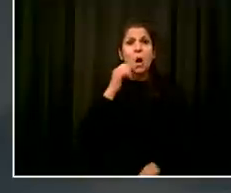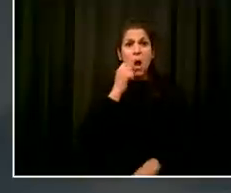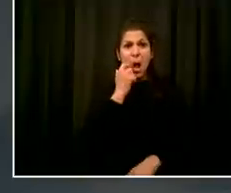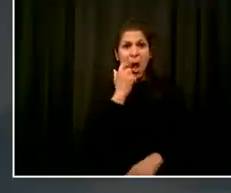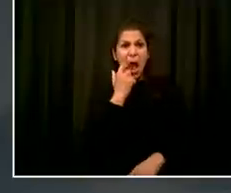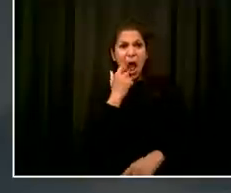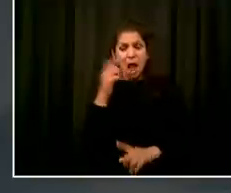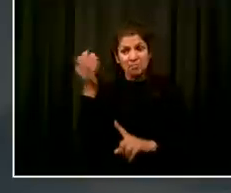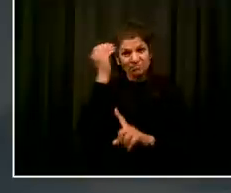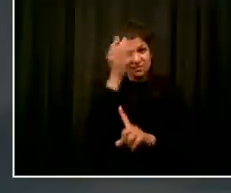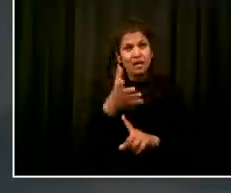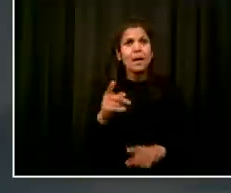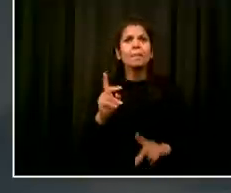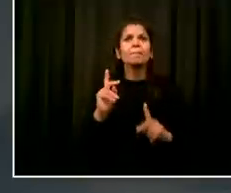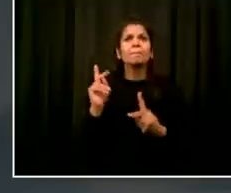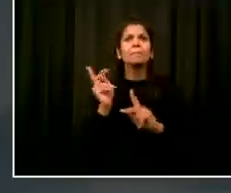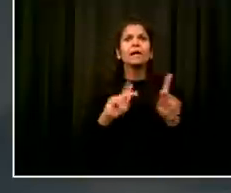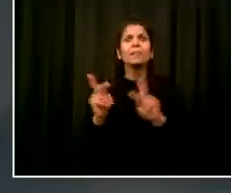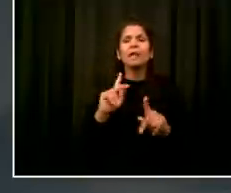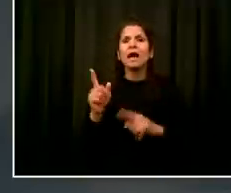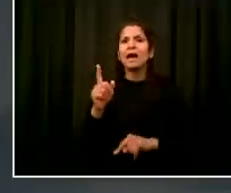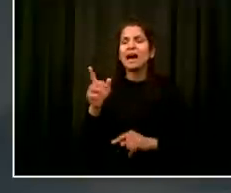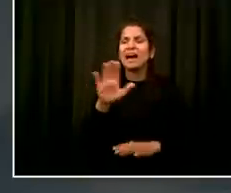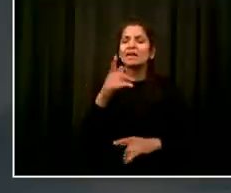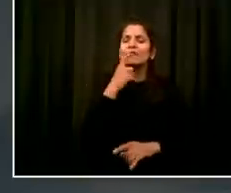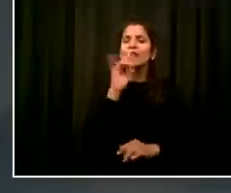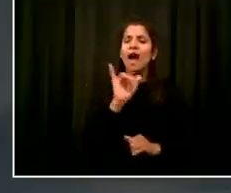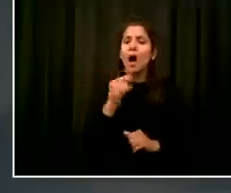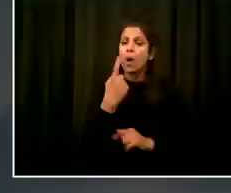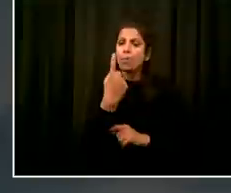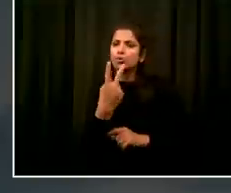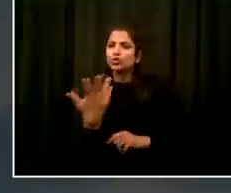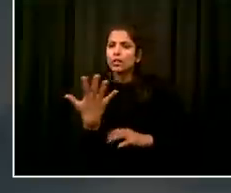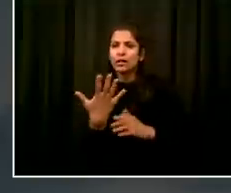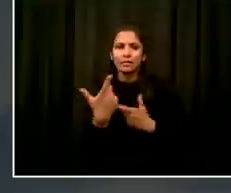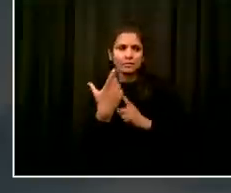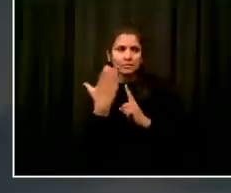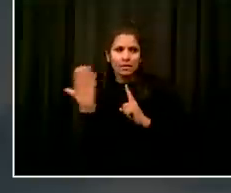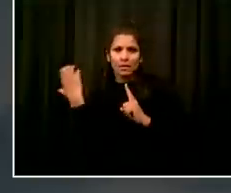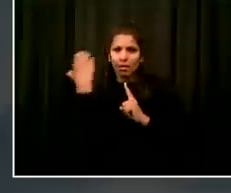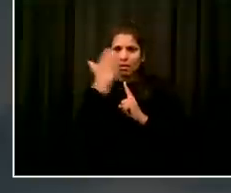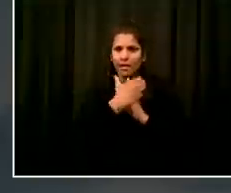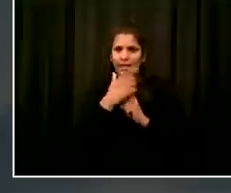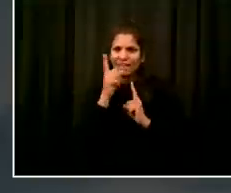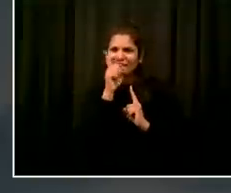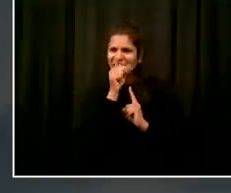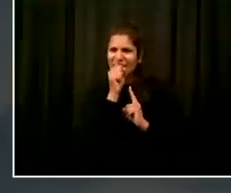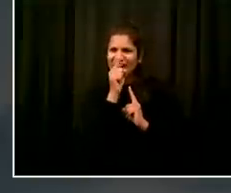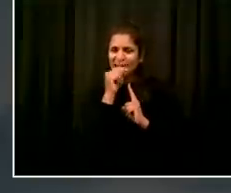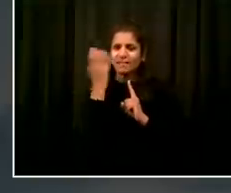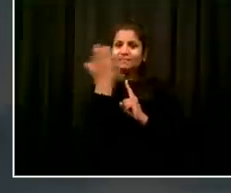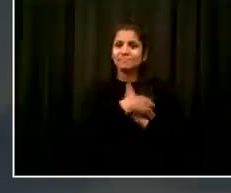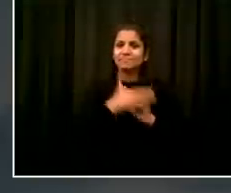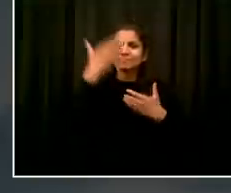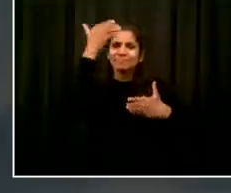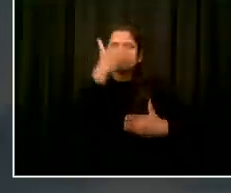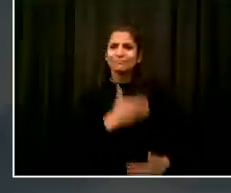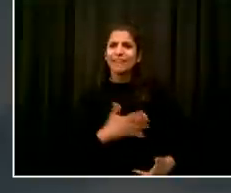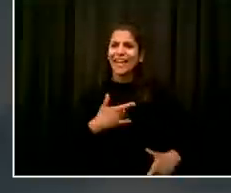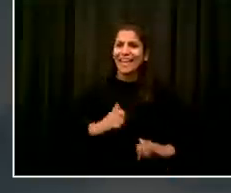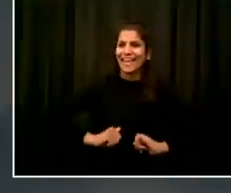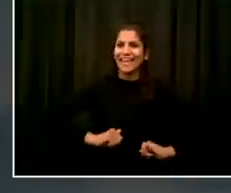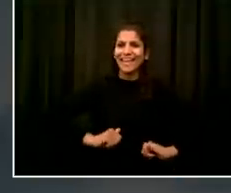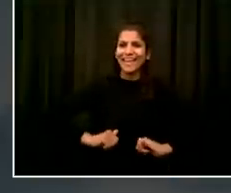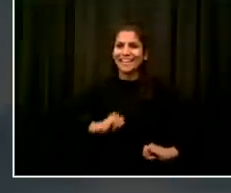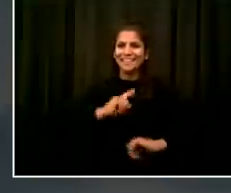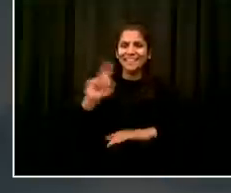made aware of yesterday. They wrote me a very nice letter, and, you know, I'll be calling them just to apologize. So we're